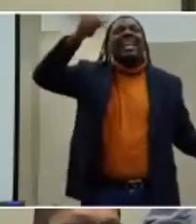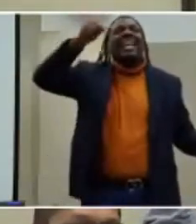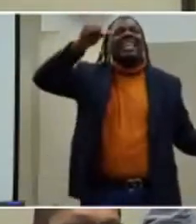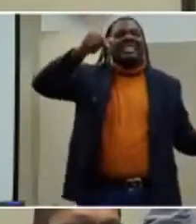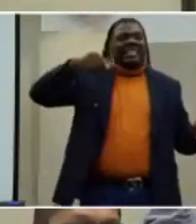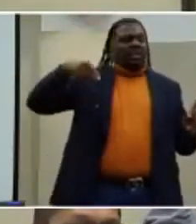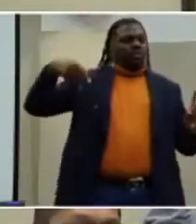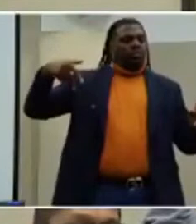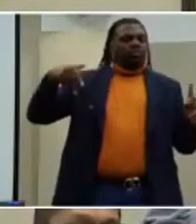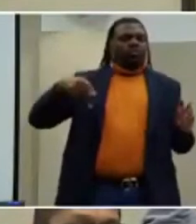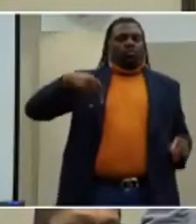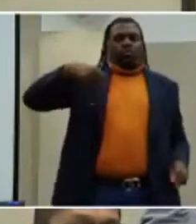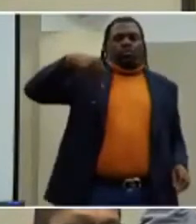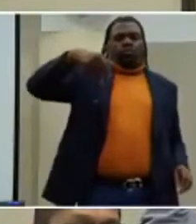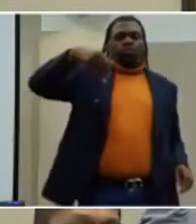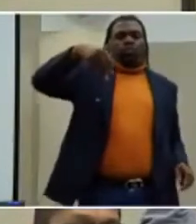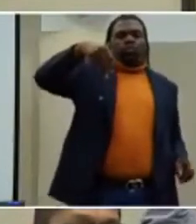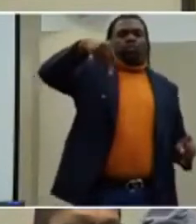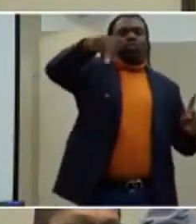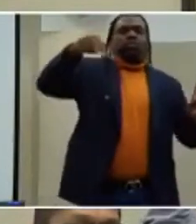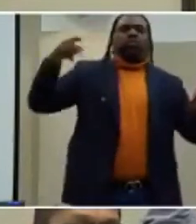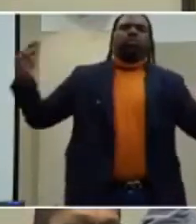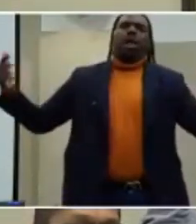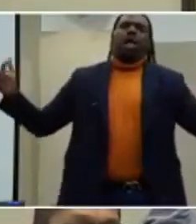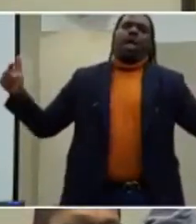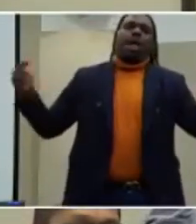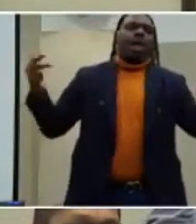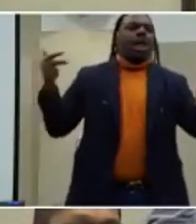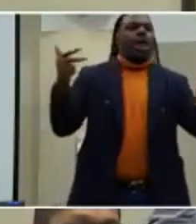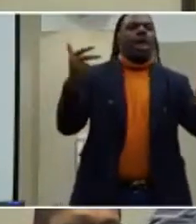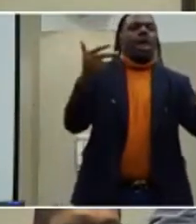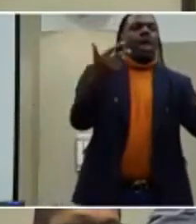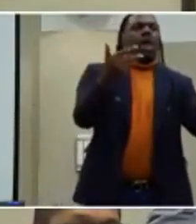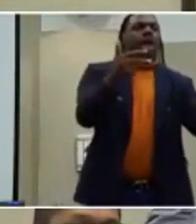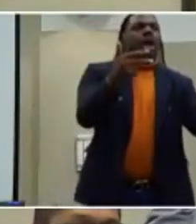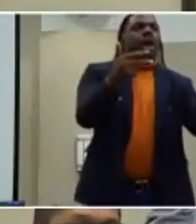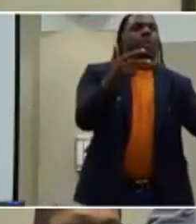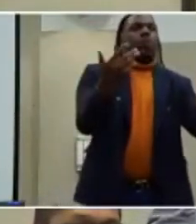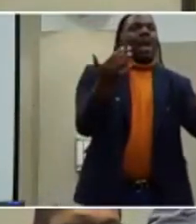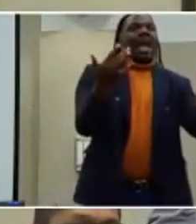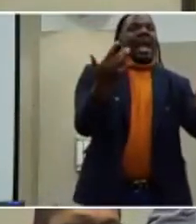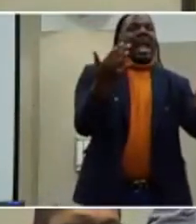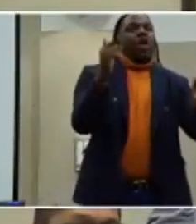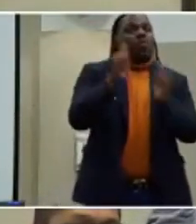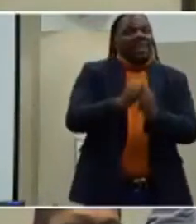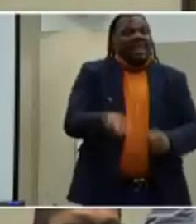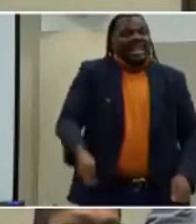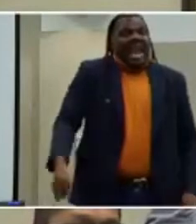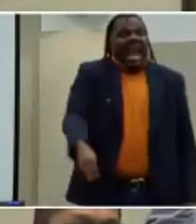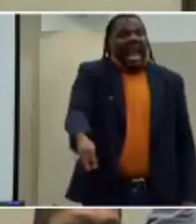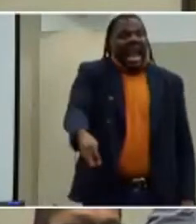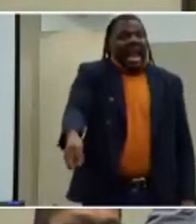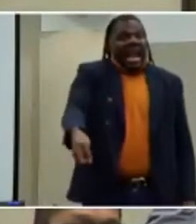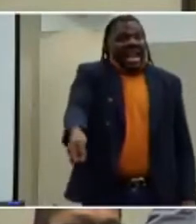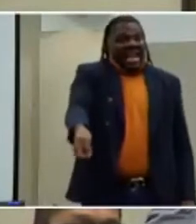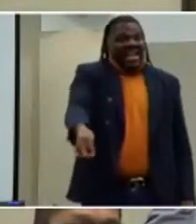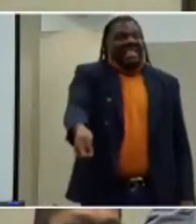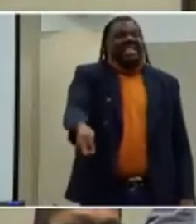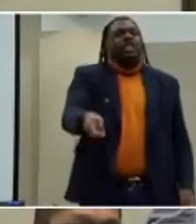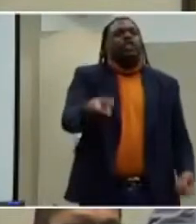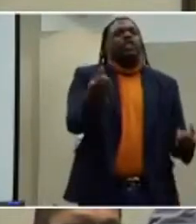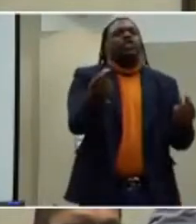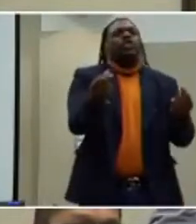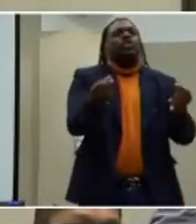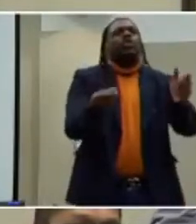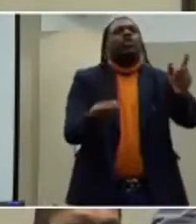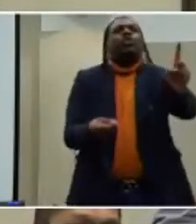to the median strip before it was over. A driver passed by, saw him waiting there with his cane at the median strip, went to turn around